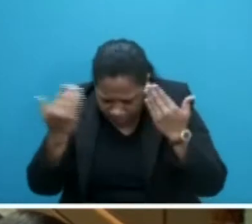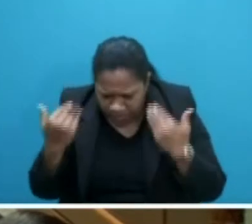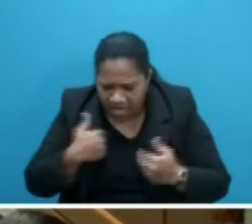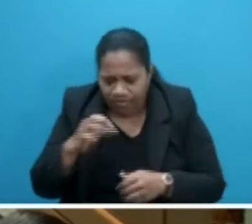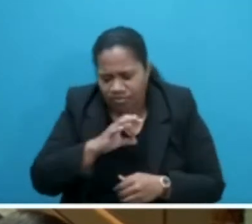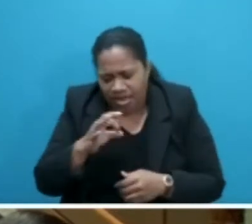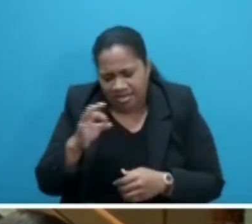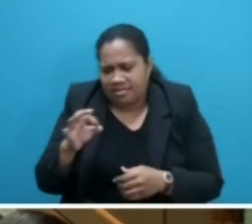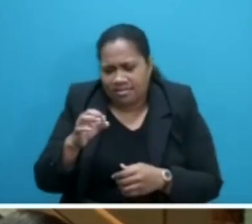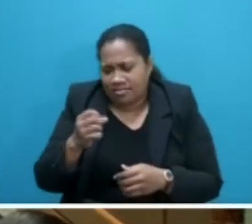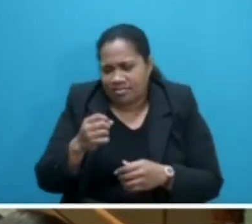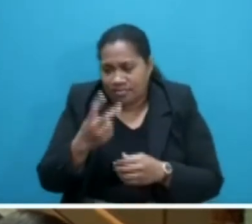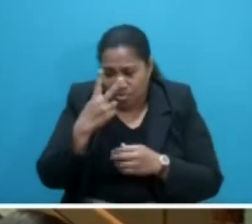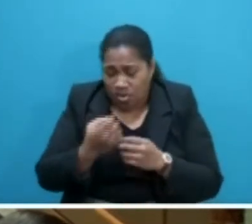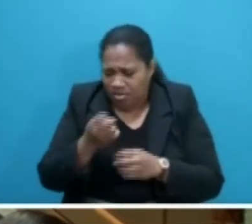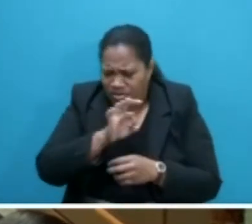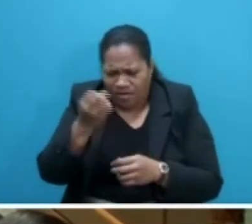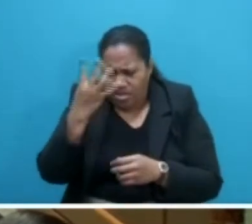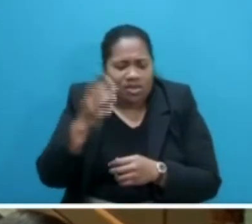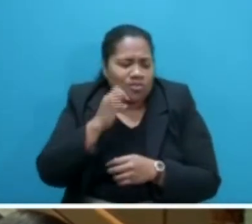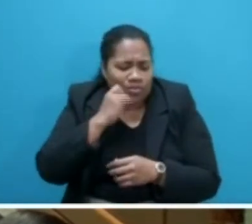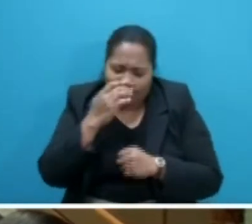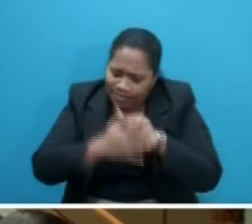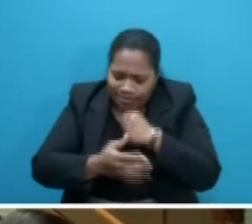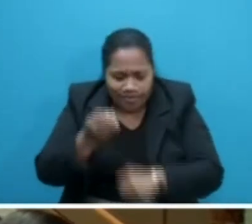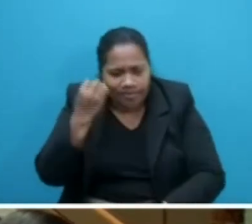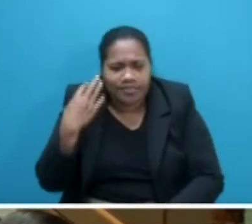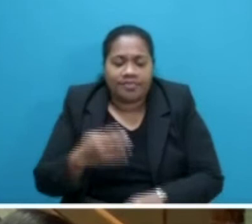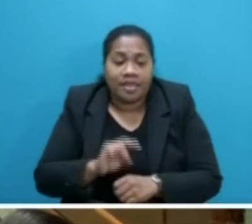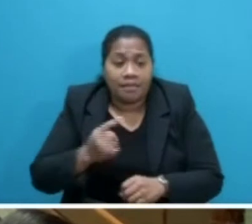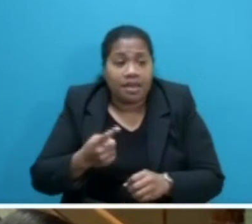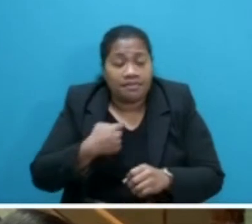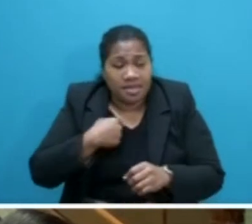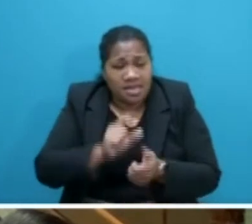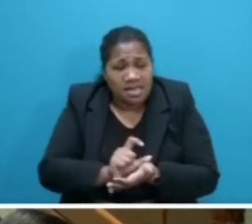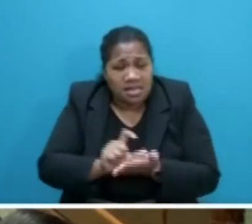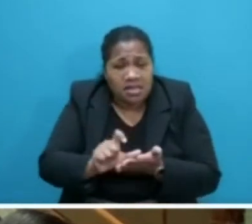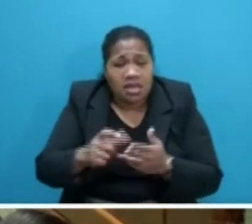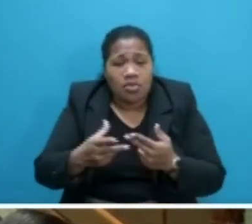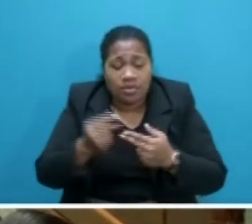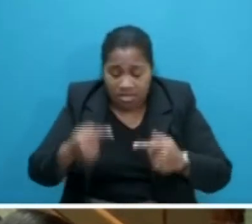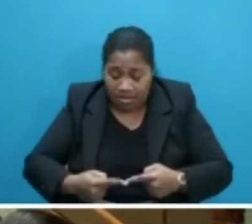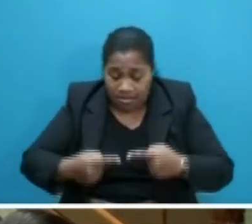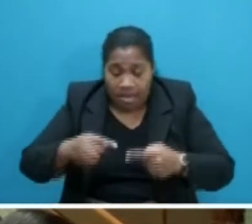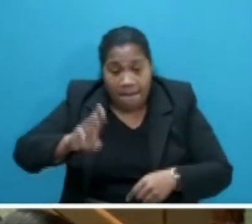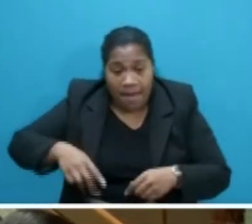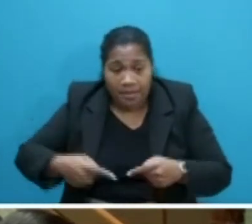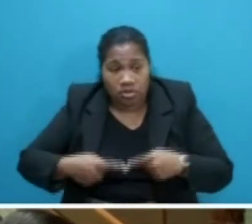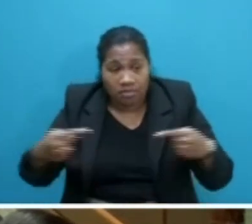forget. But let me be clear with those members opposite. Those old debates are